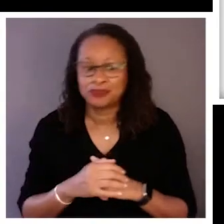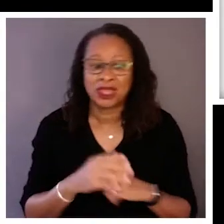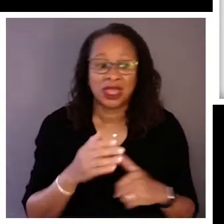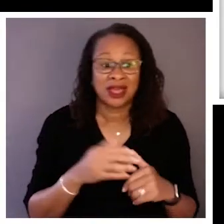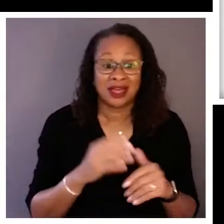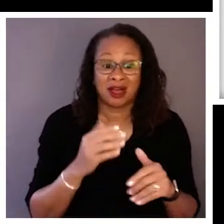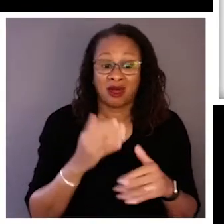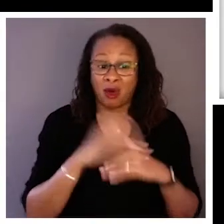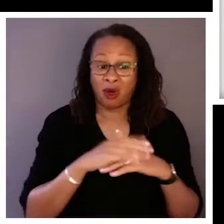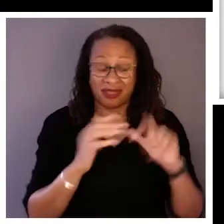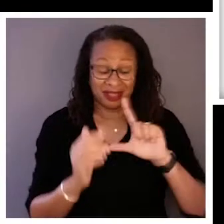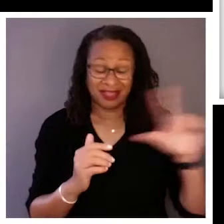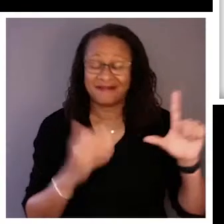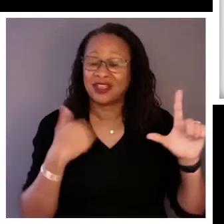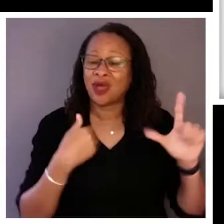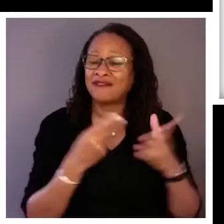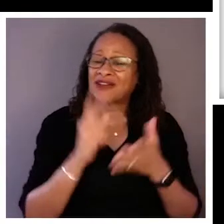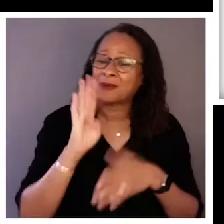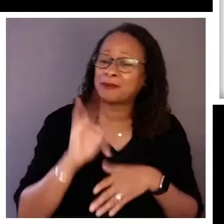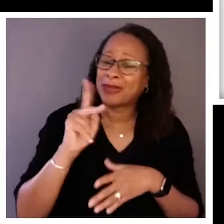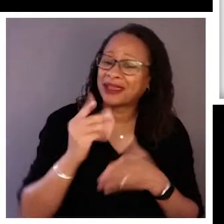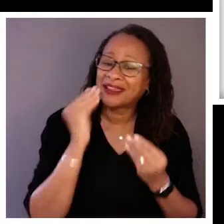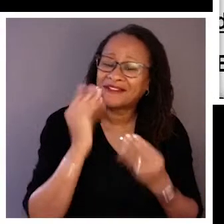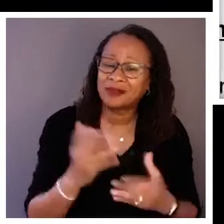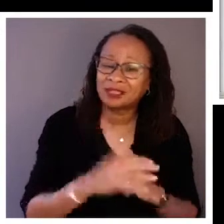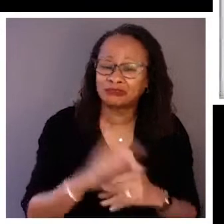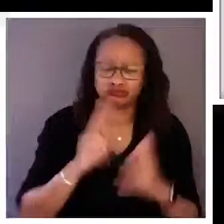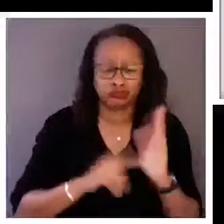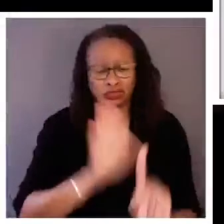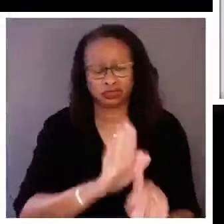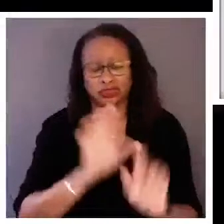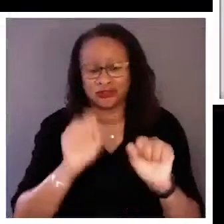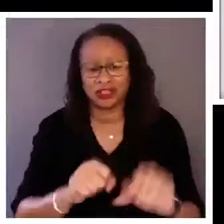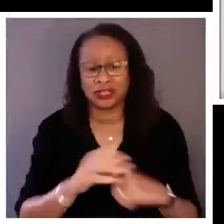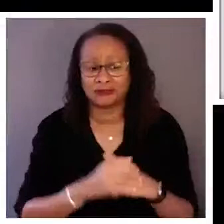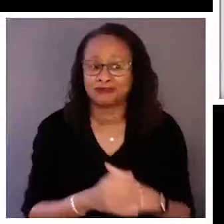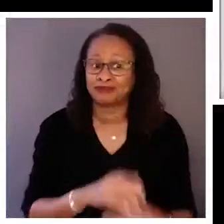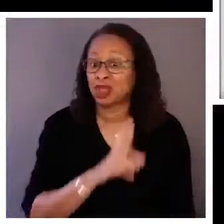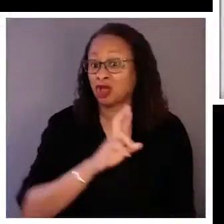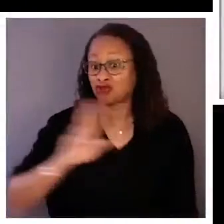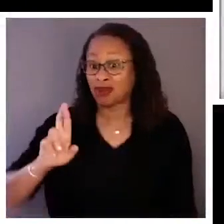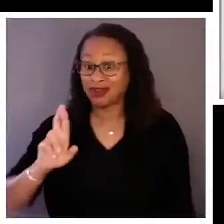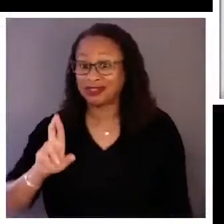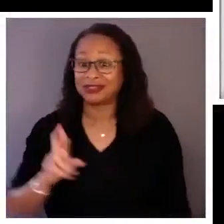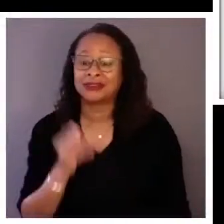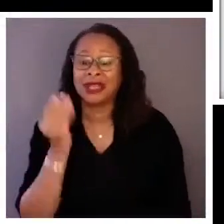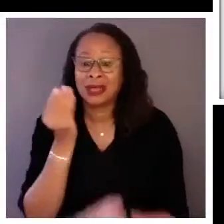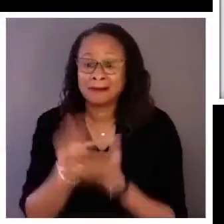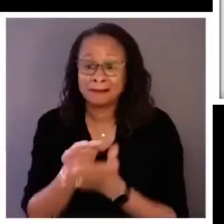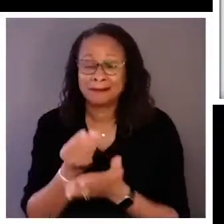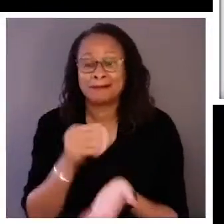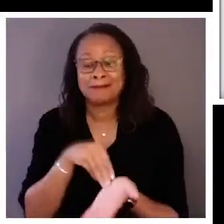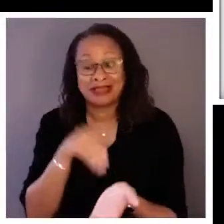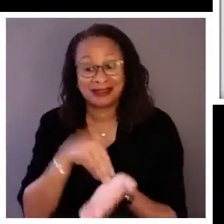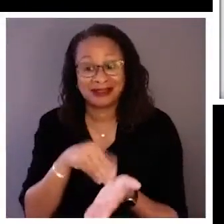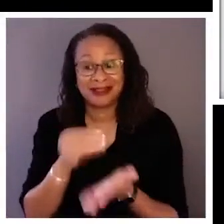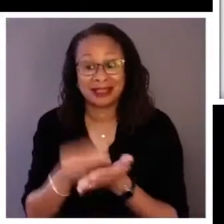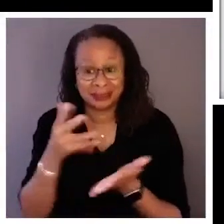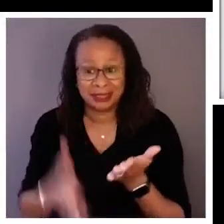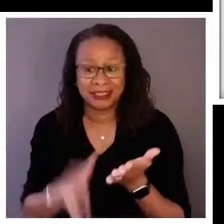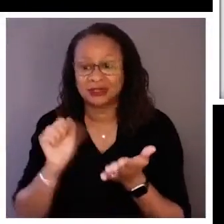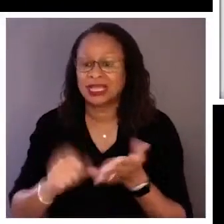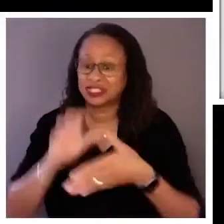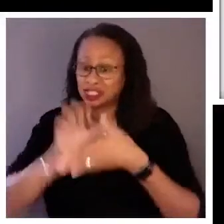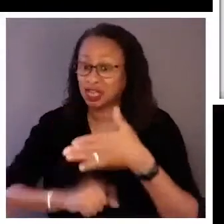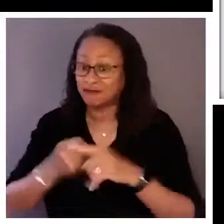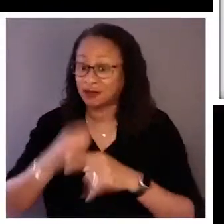bank information. You can read it at your leisure. Let's go over to deductions. Medical expenses are still tax deductible